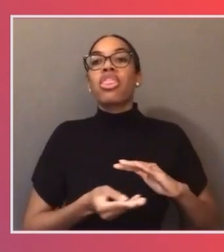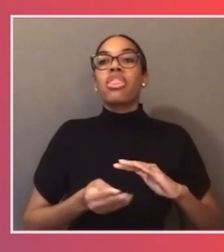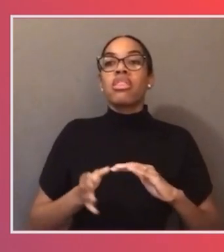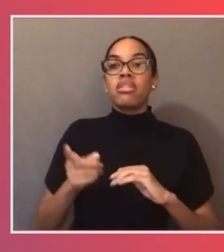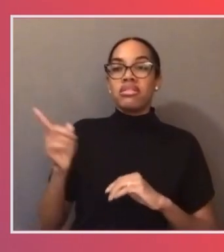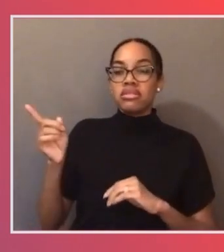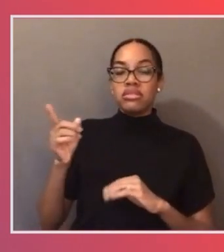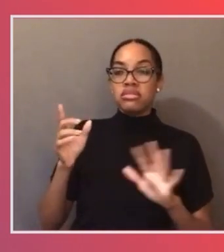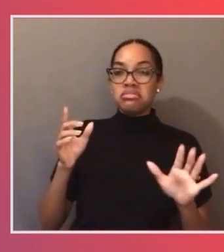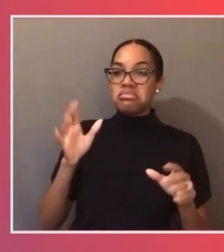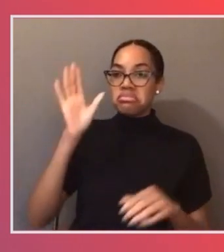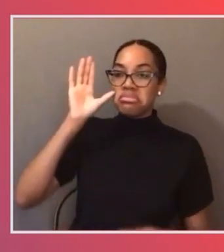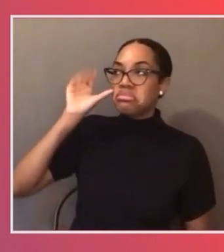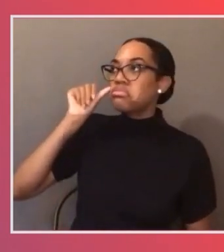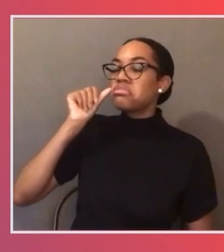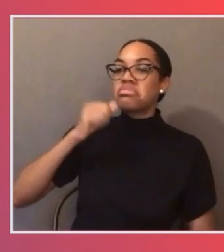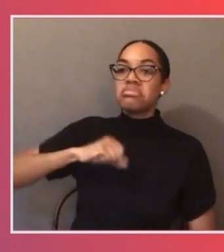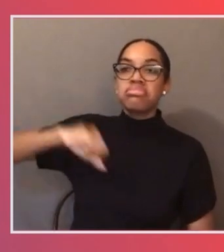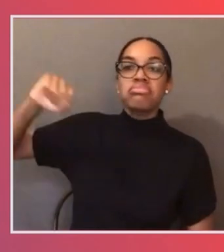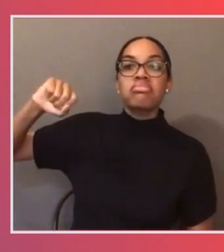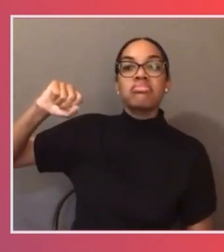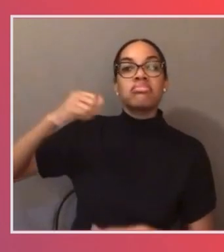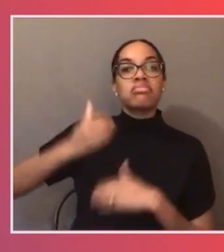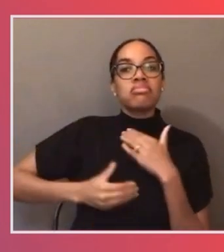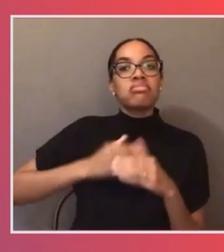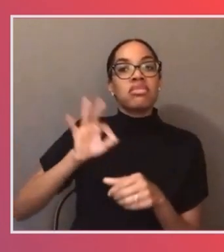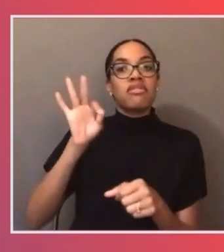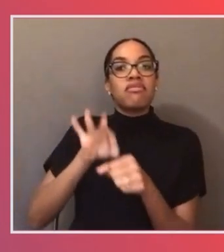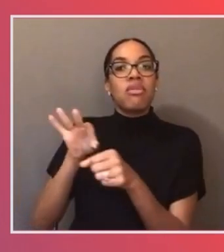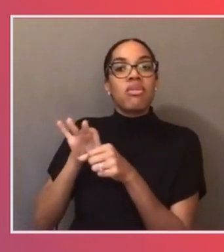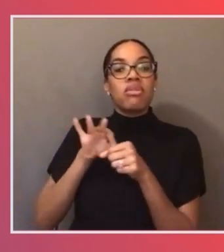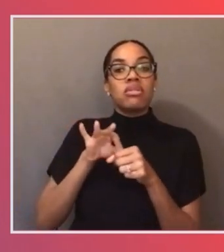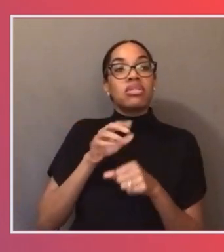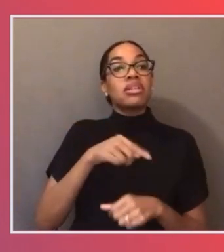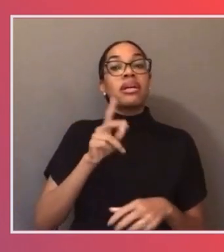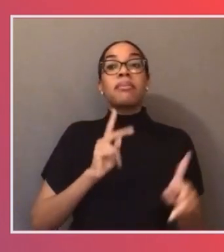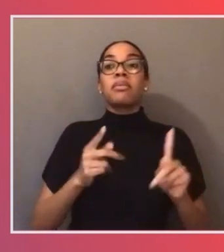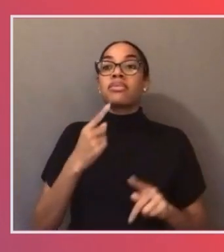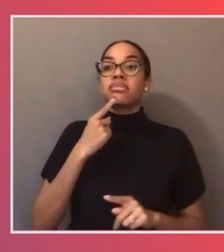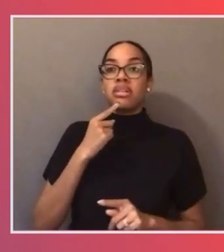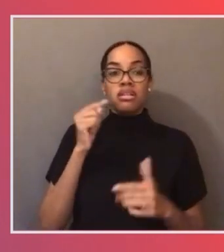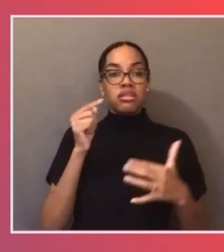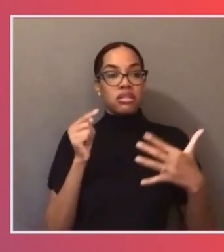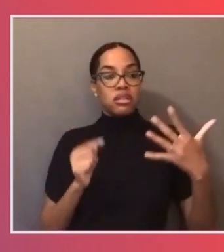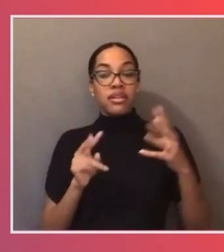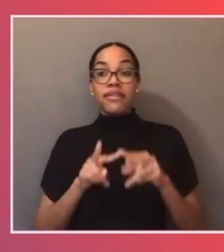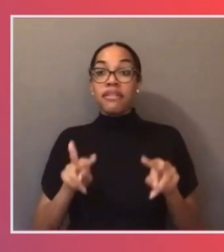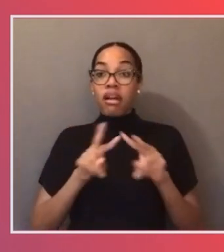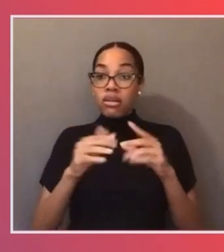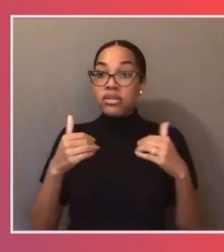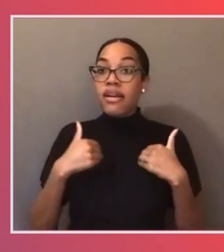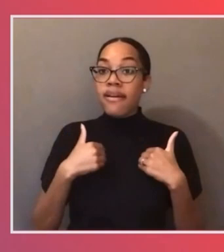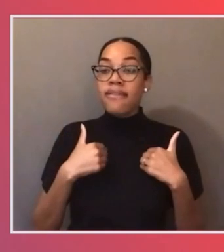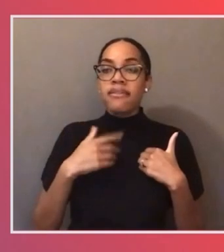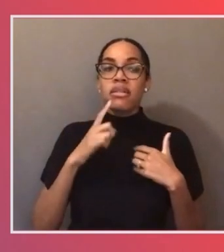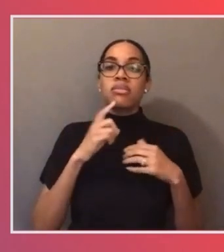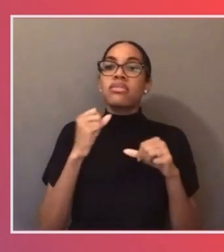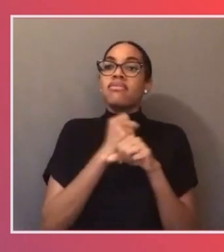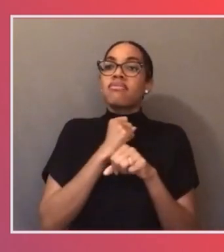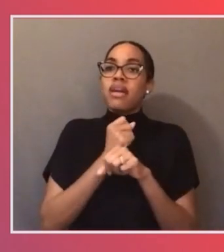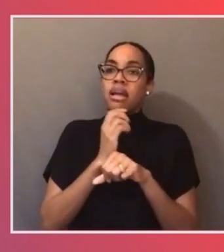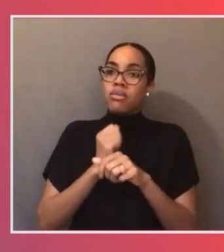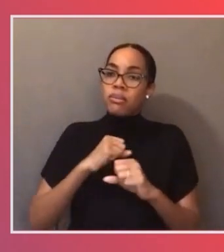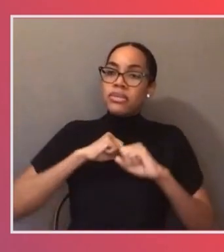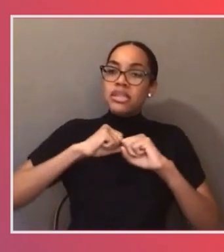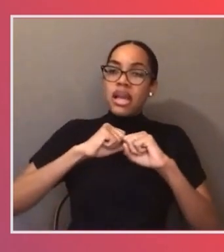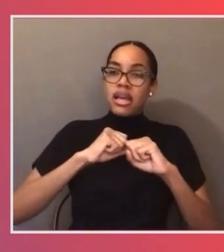that they hold dear, fight for the integrity of our democracy, fight to get closer to those ideals, you know, like equal